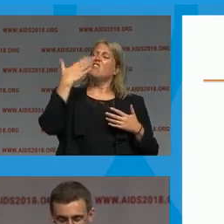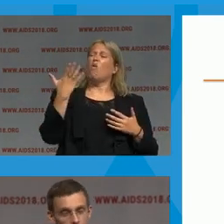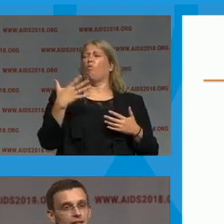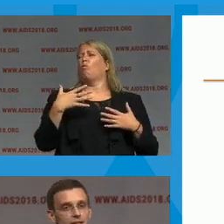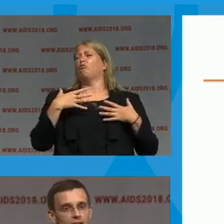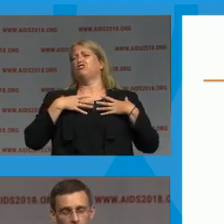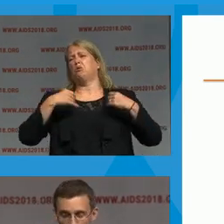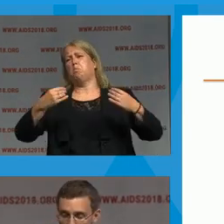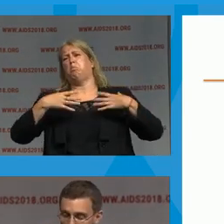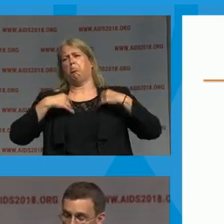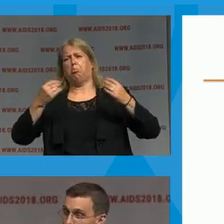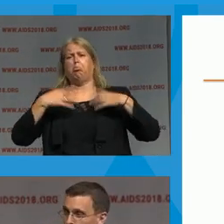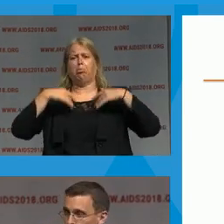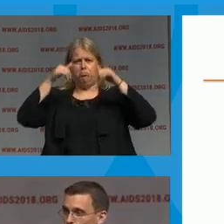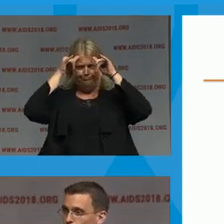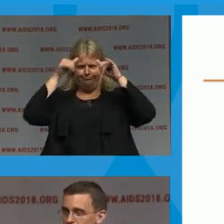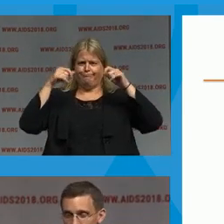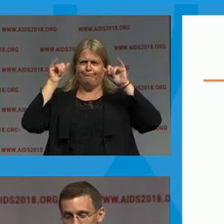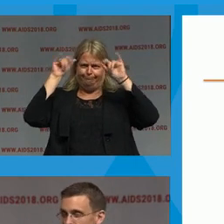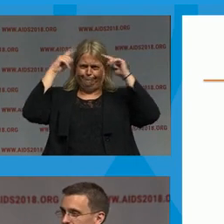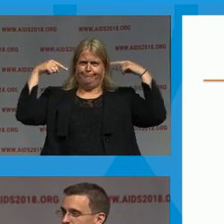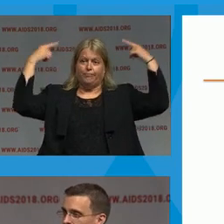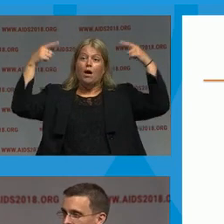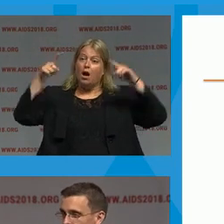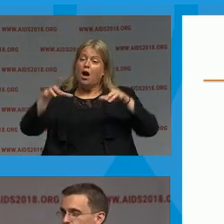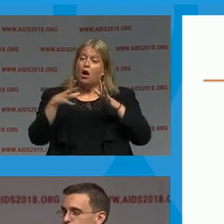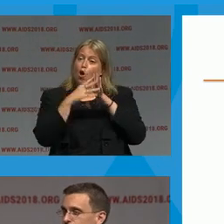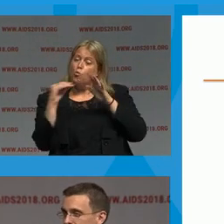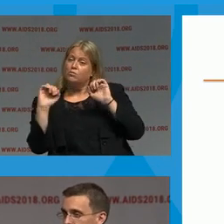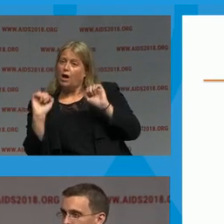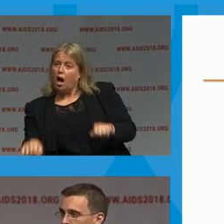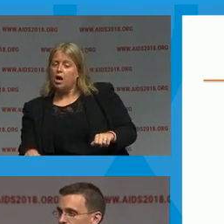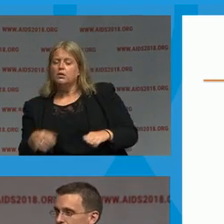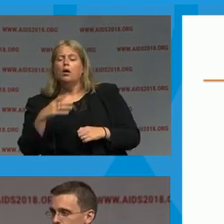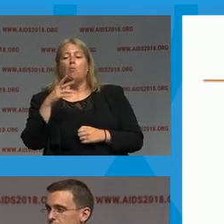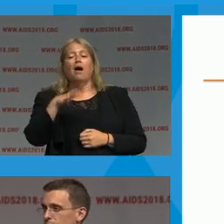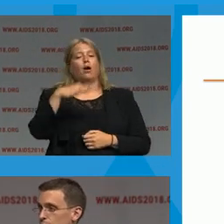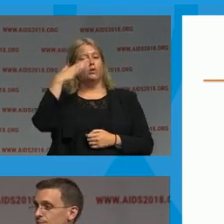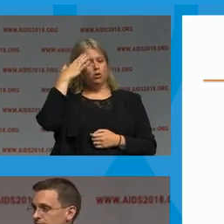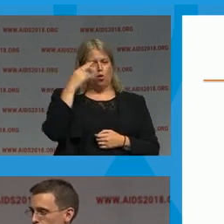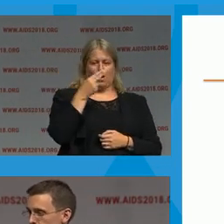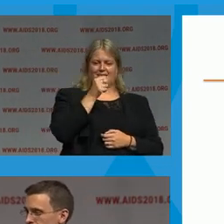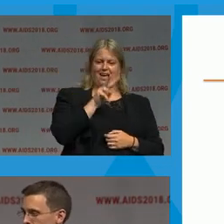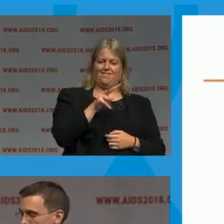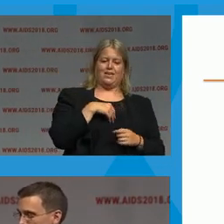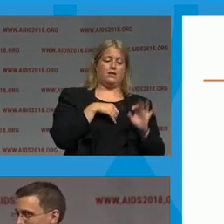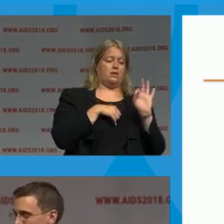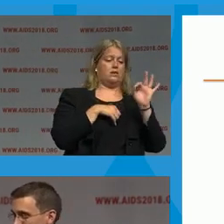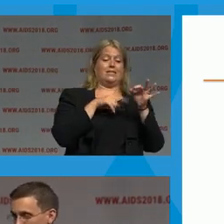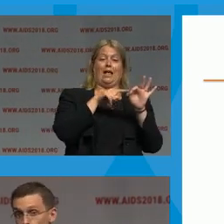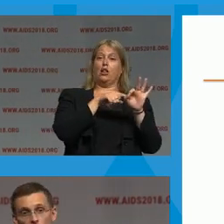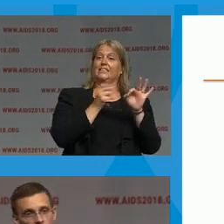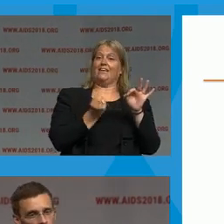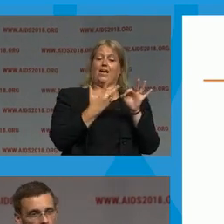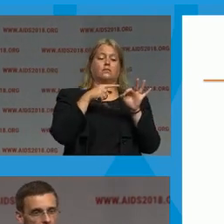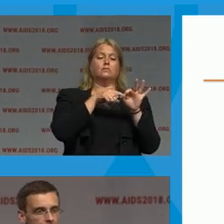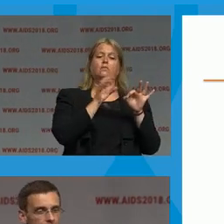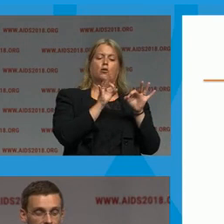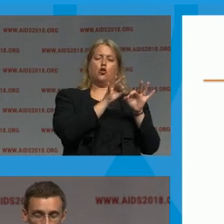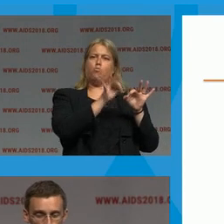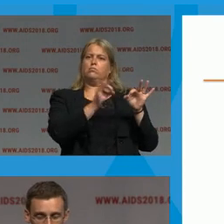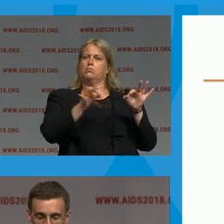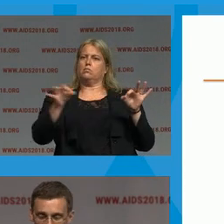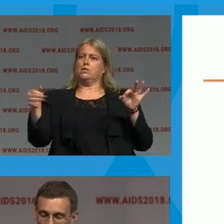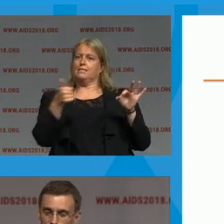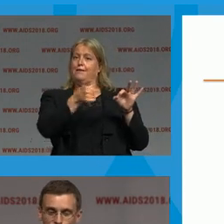sheep. What we've learned more recently is that HIV-infected cells actually clone themselves in our bodies. And